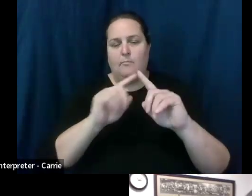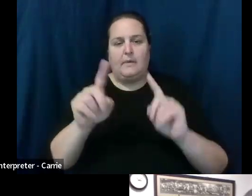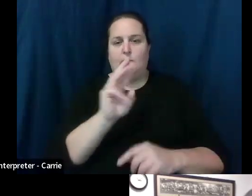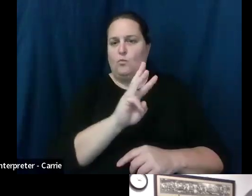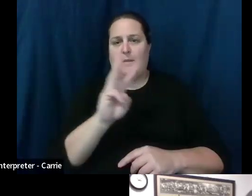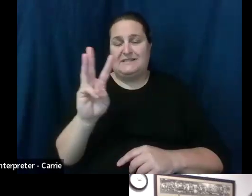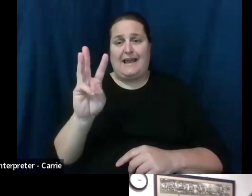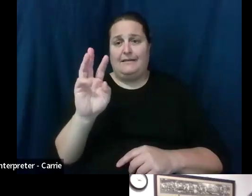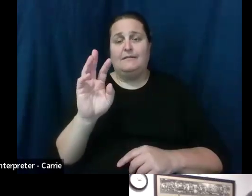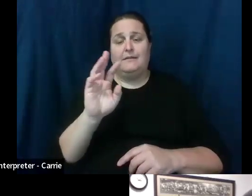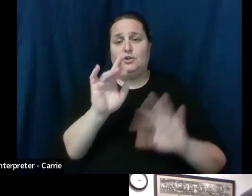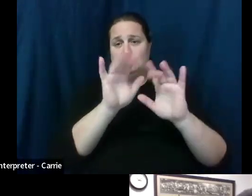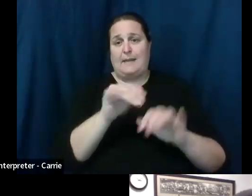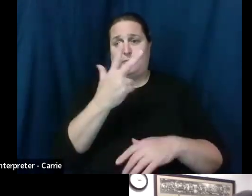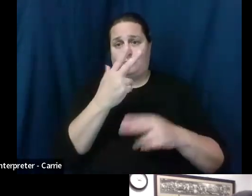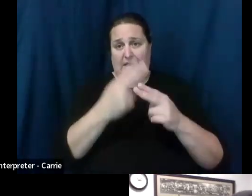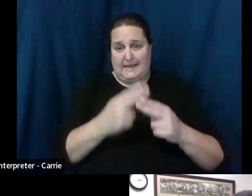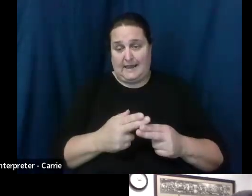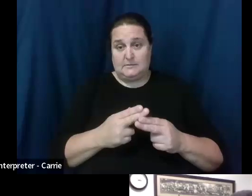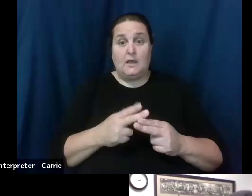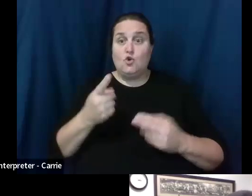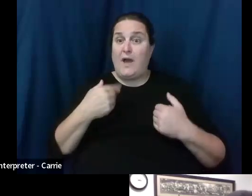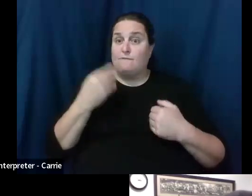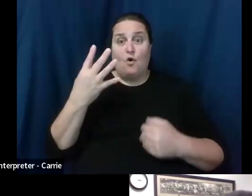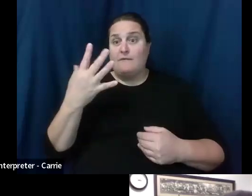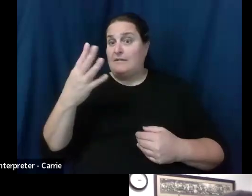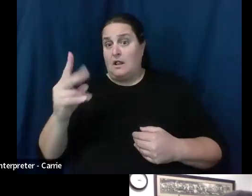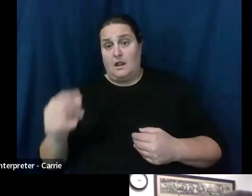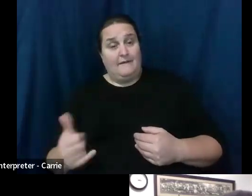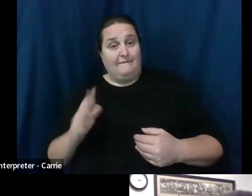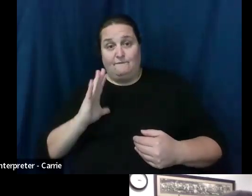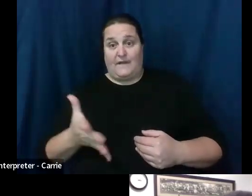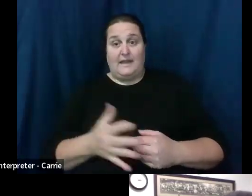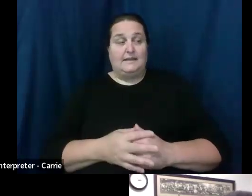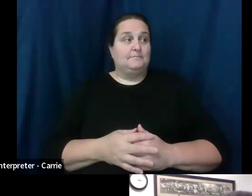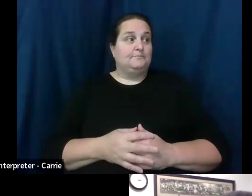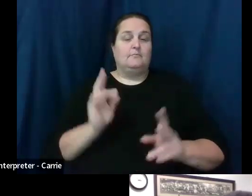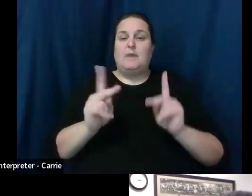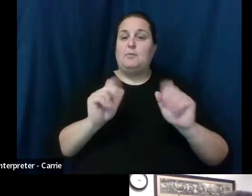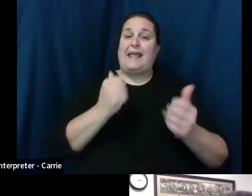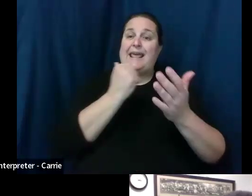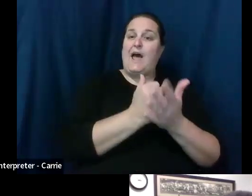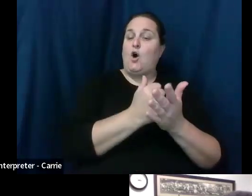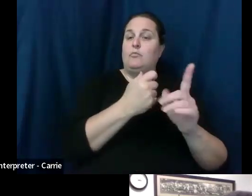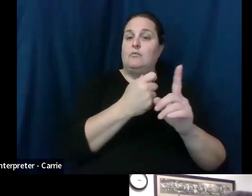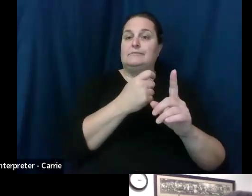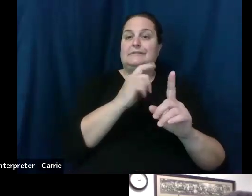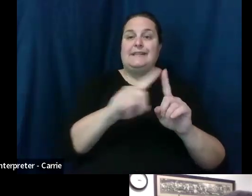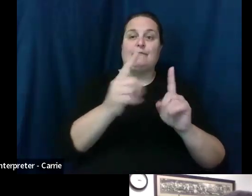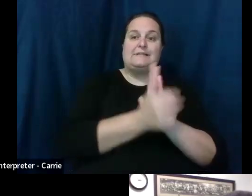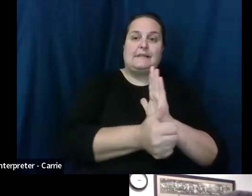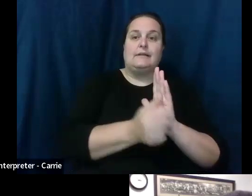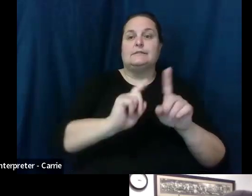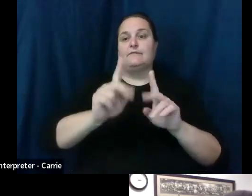or fifth person in mind, that is also really awesome. It helps to have people with different skills from different places. There'll be a lot of different things that you're asking